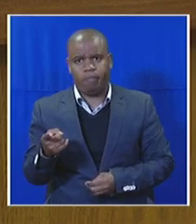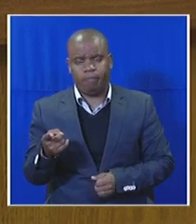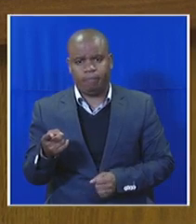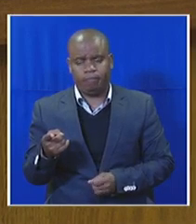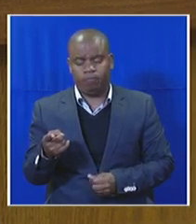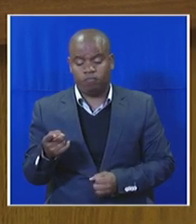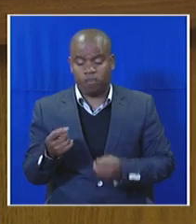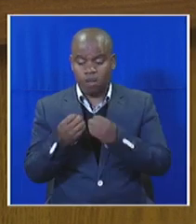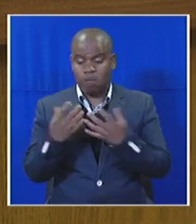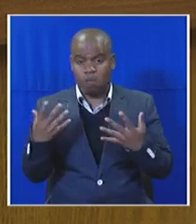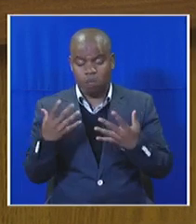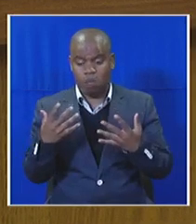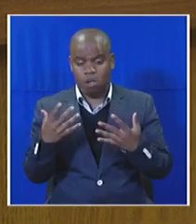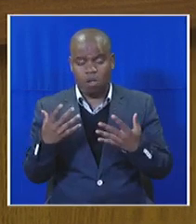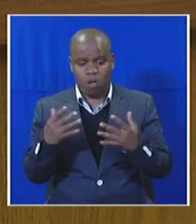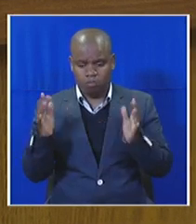multilateral forums.